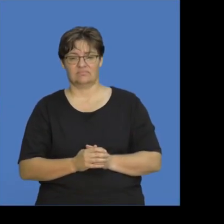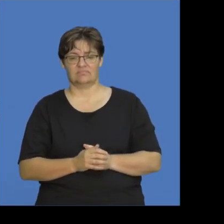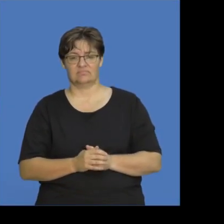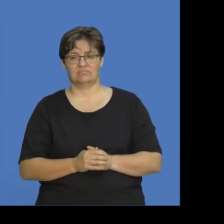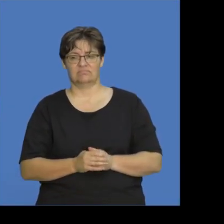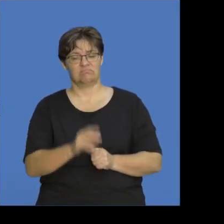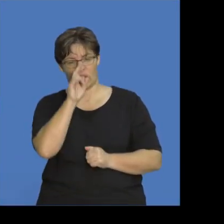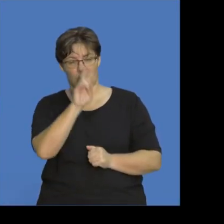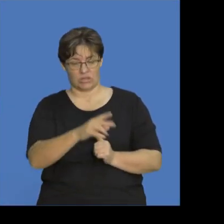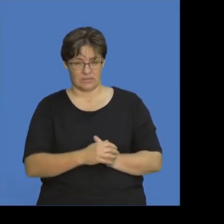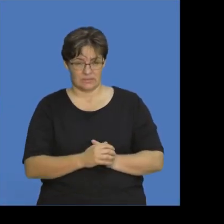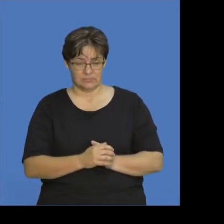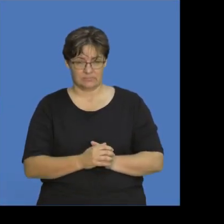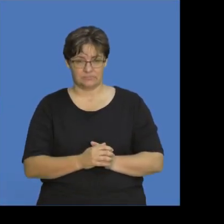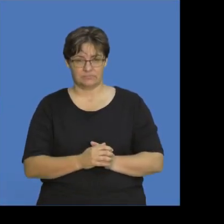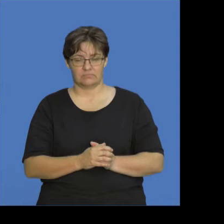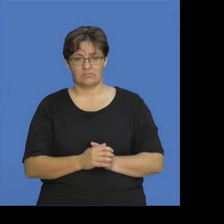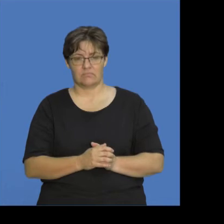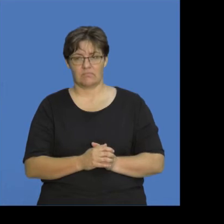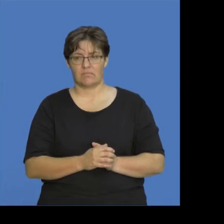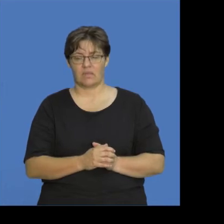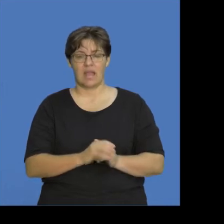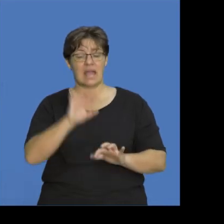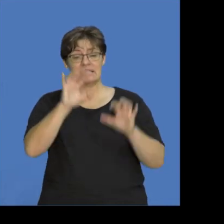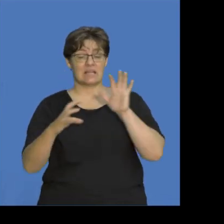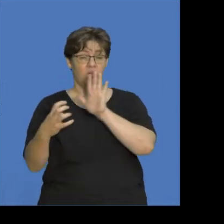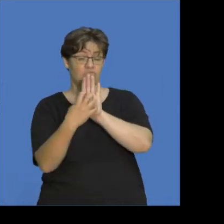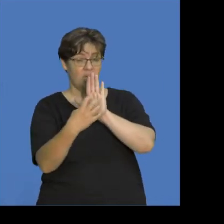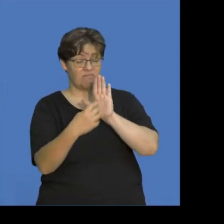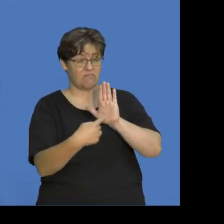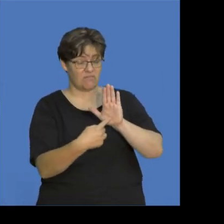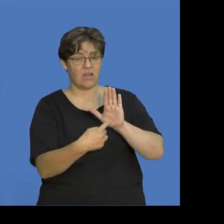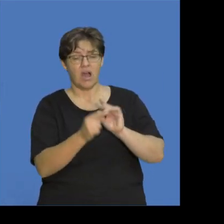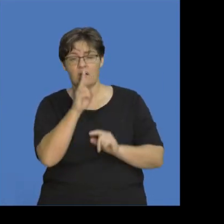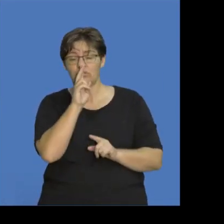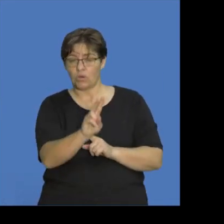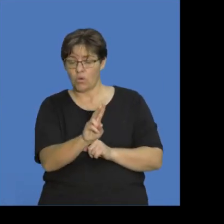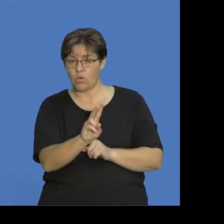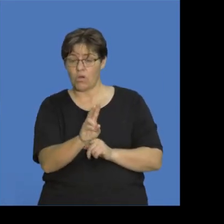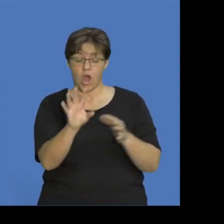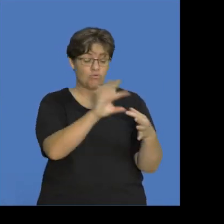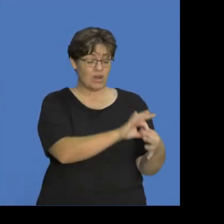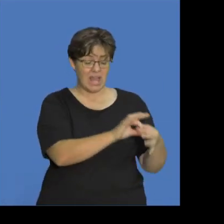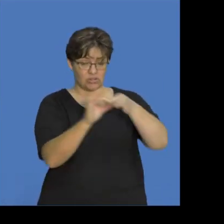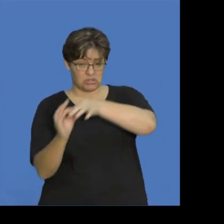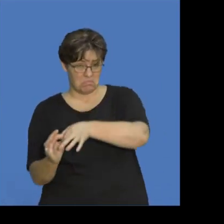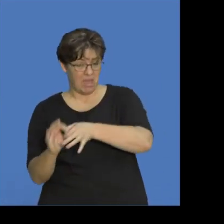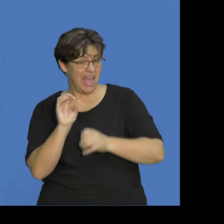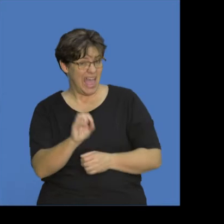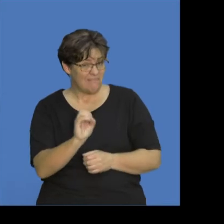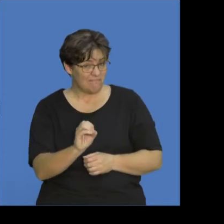So let's look at this. So if we have a scatter graph are used to show whether there is a